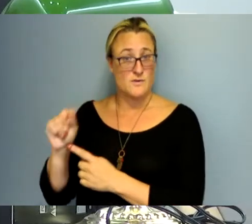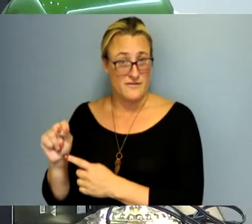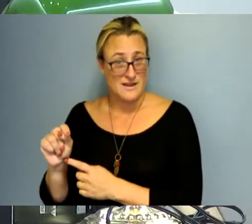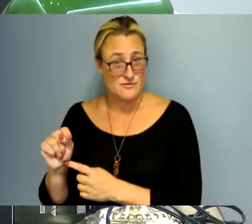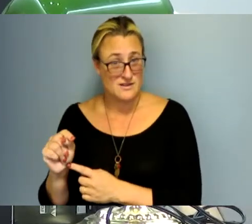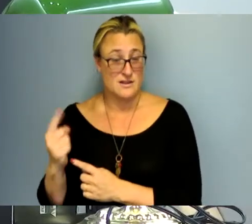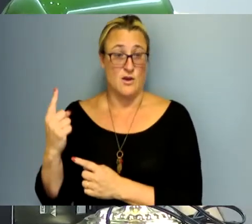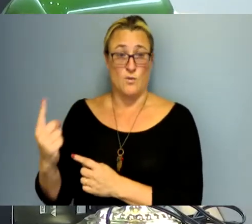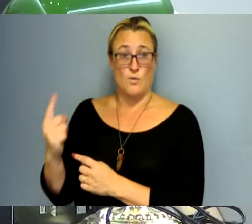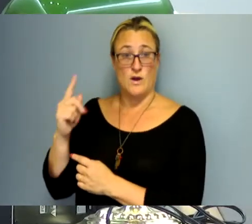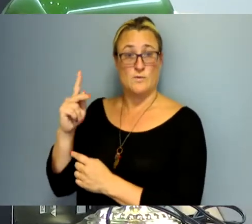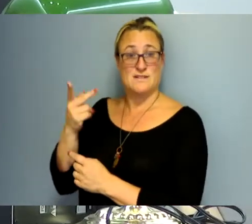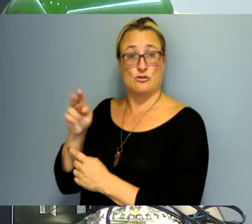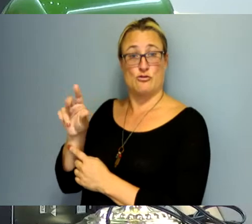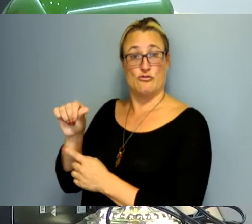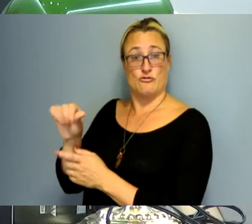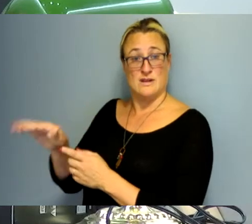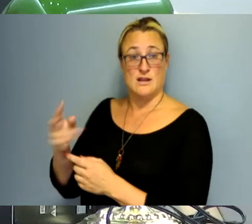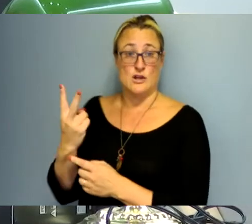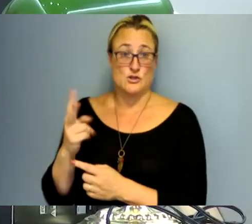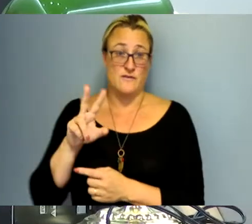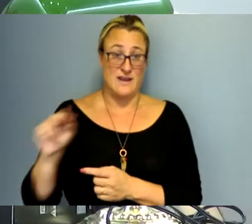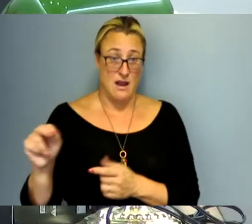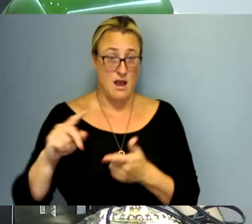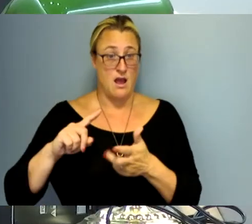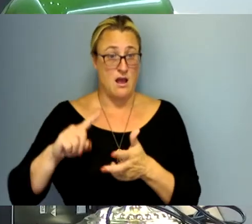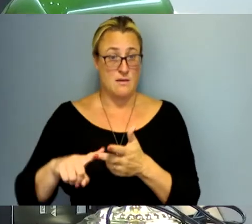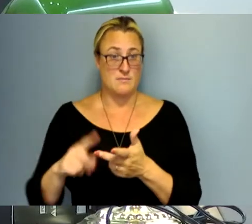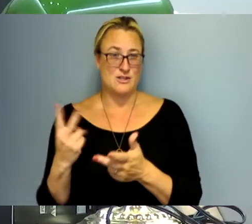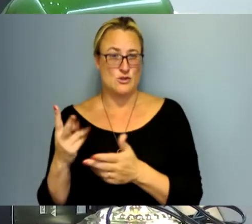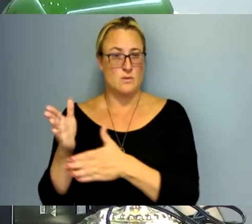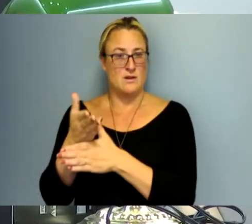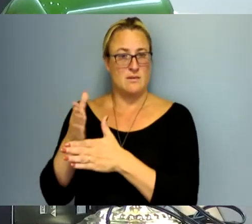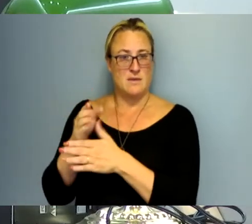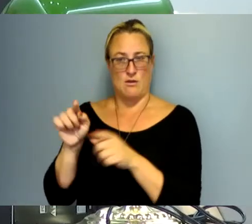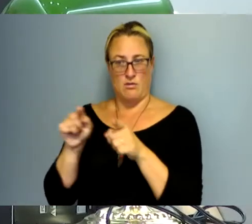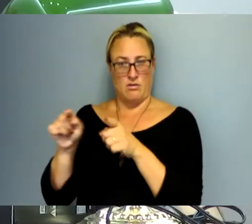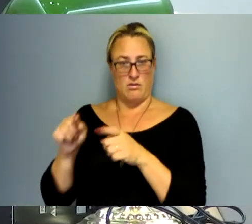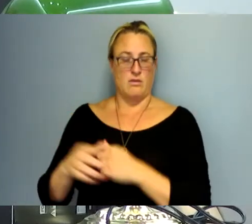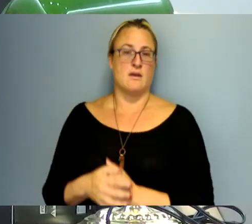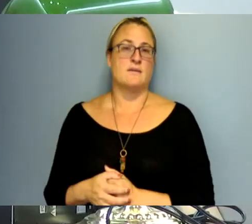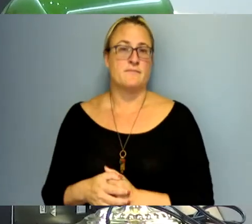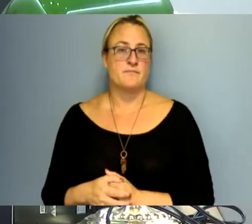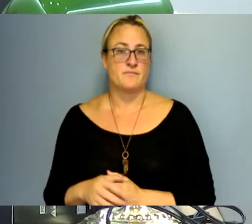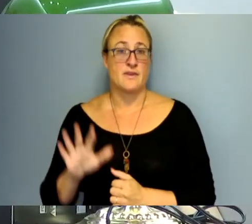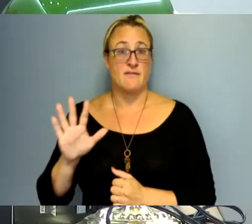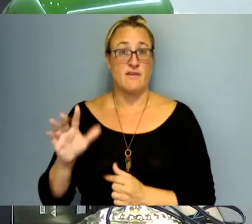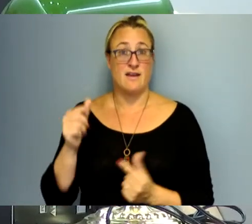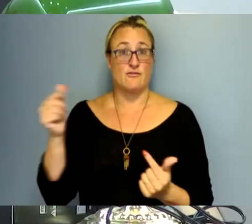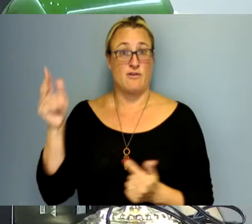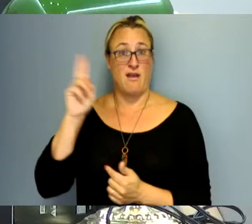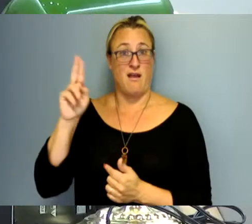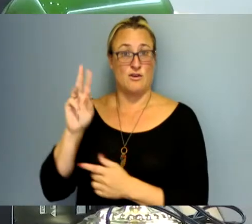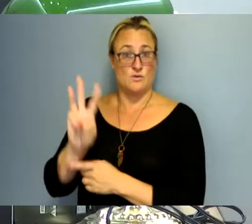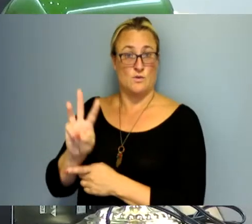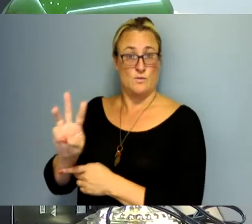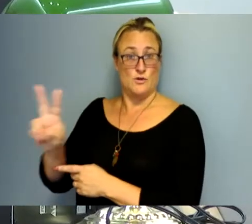fought in Korea, 2 in Vietnam, 2 in between. 5 great uncles who served in World War